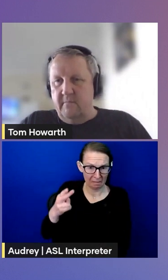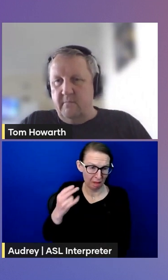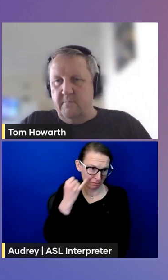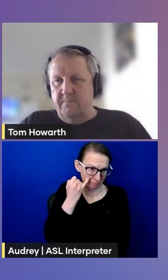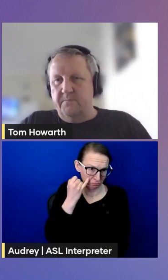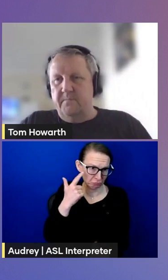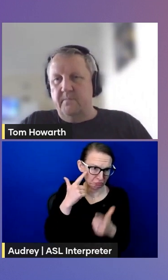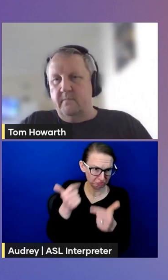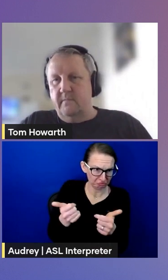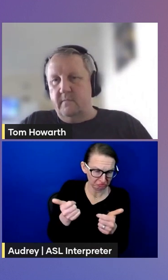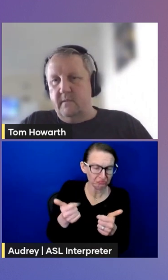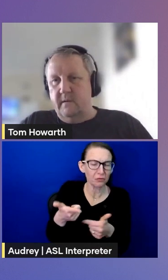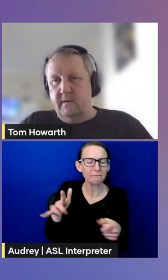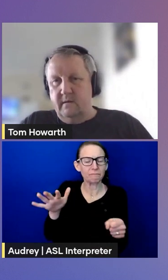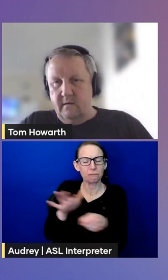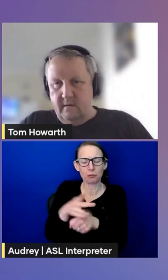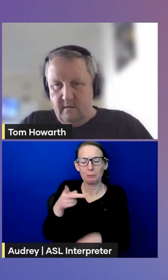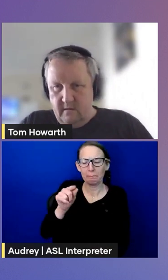name.